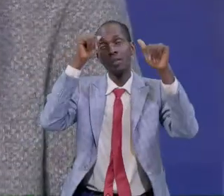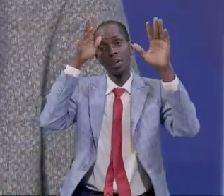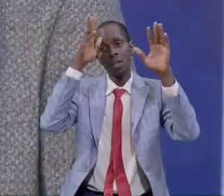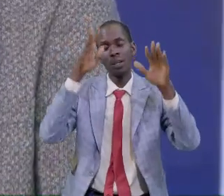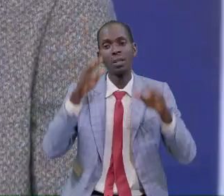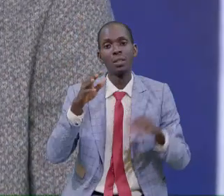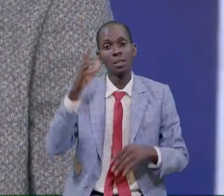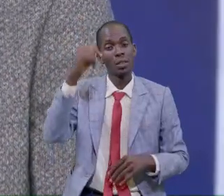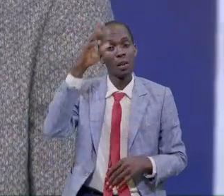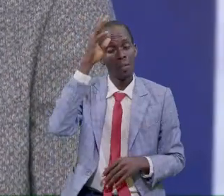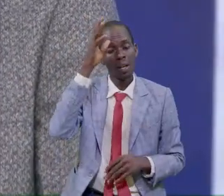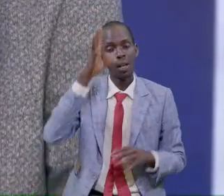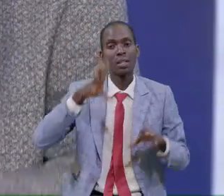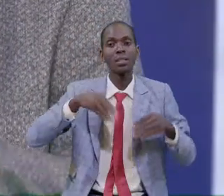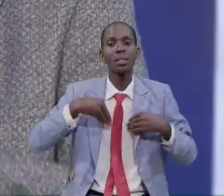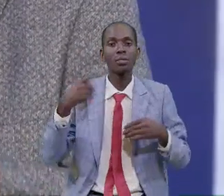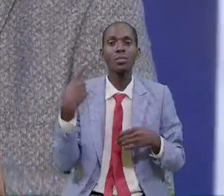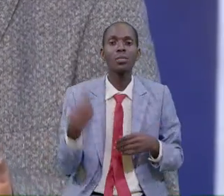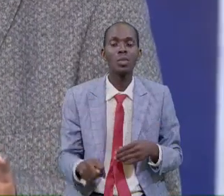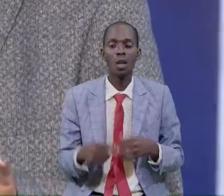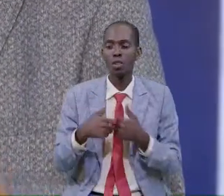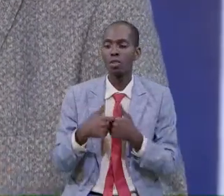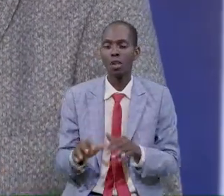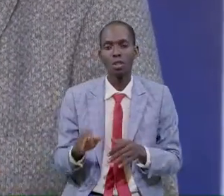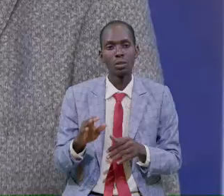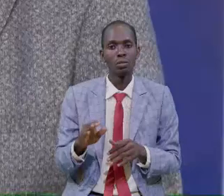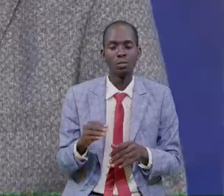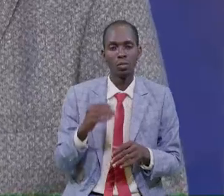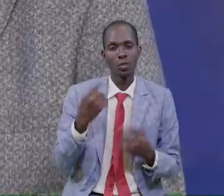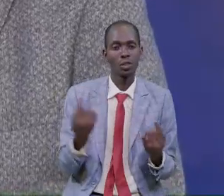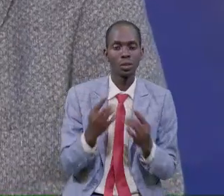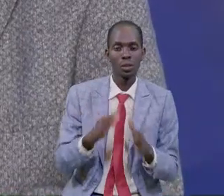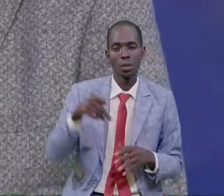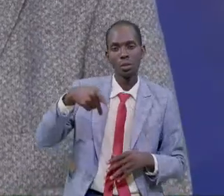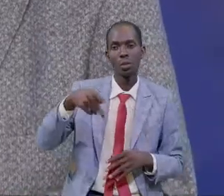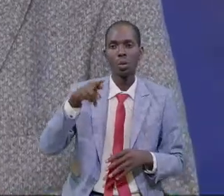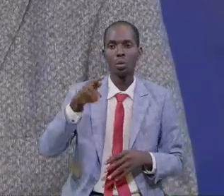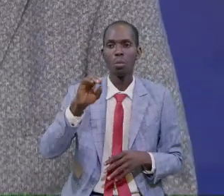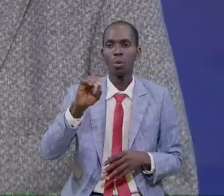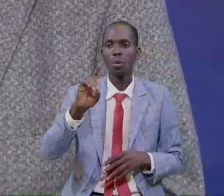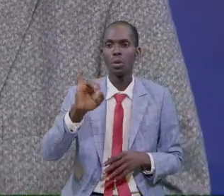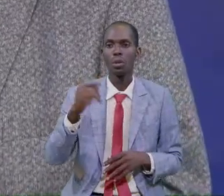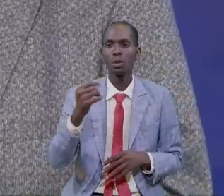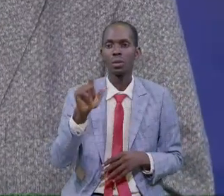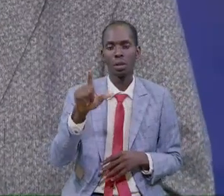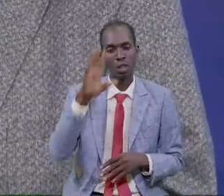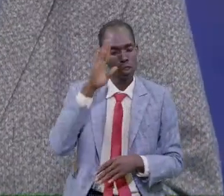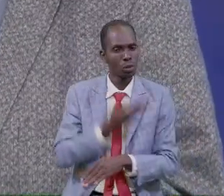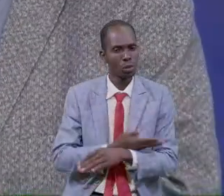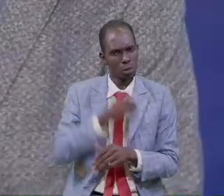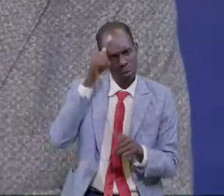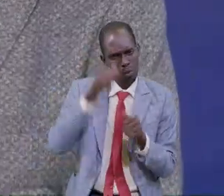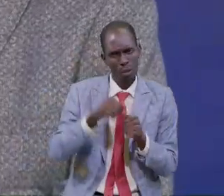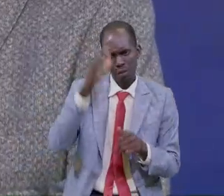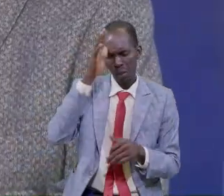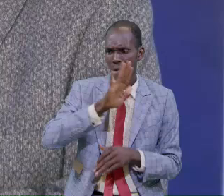son. No question. How did you spend all that inheritance I